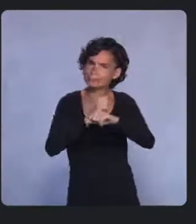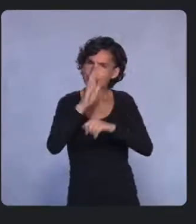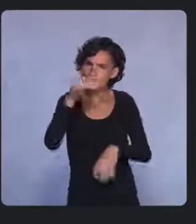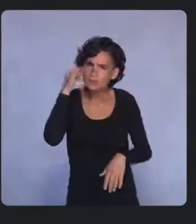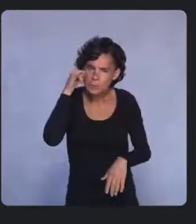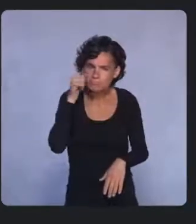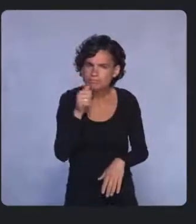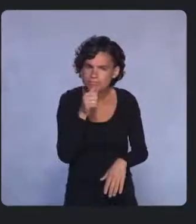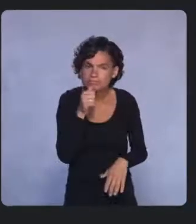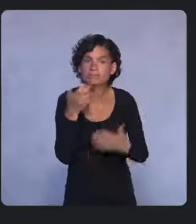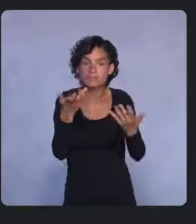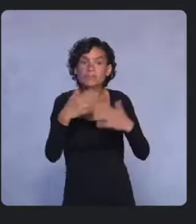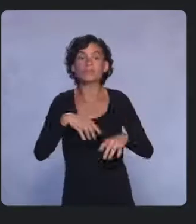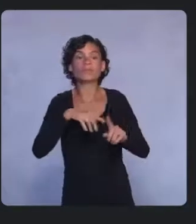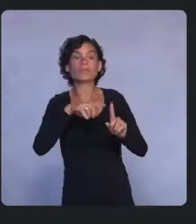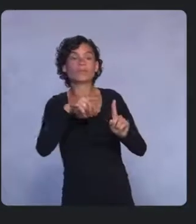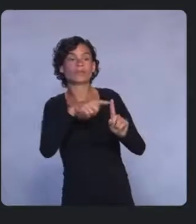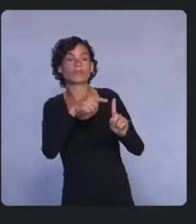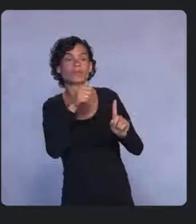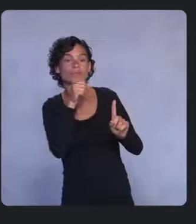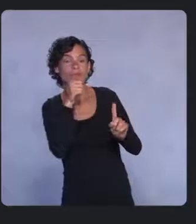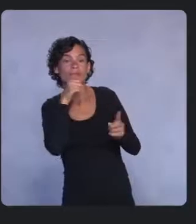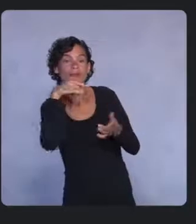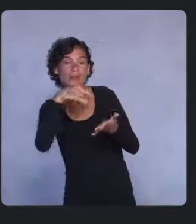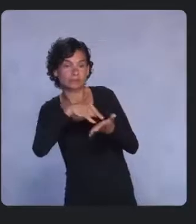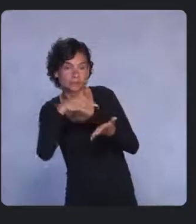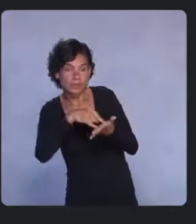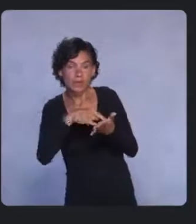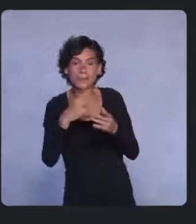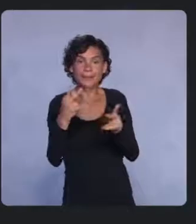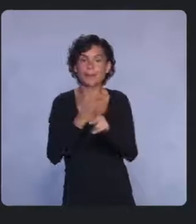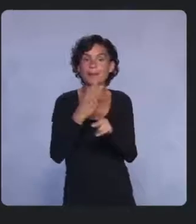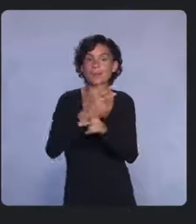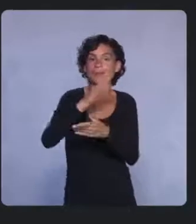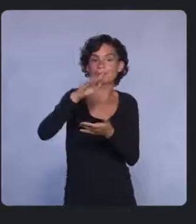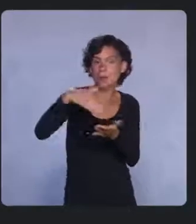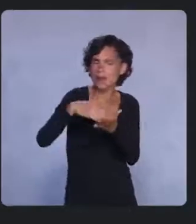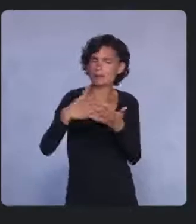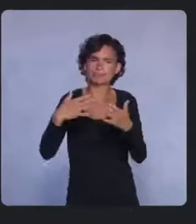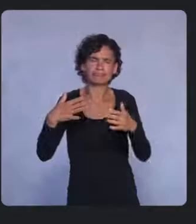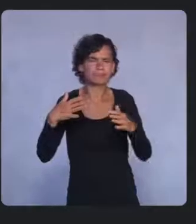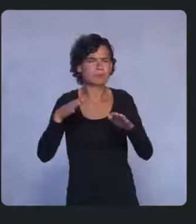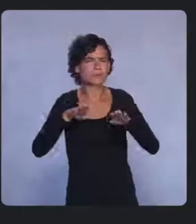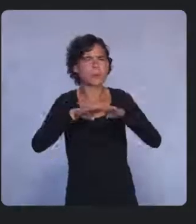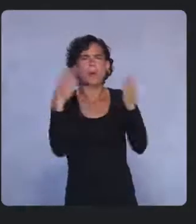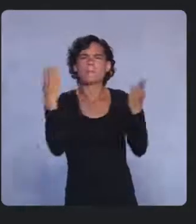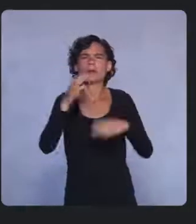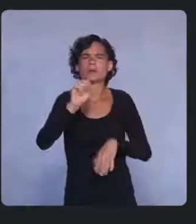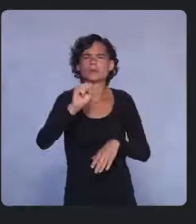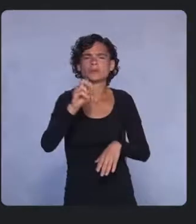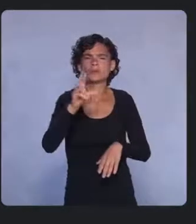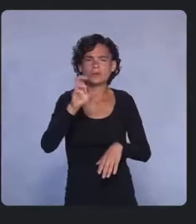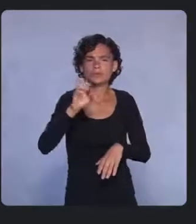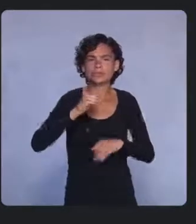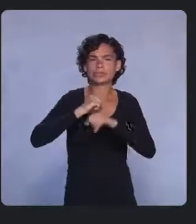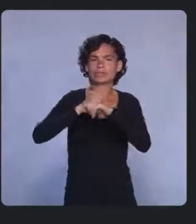Private Compute Core is open source. It's fully inspectable and verifiable by the security